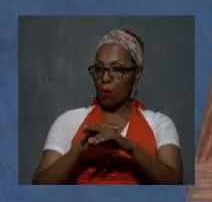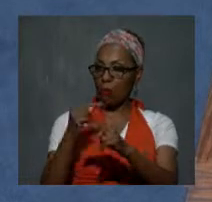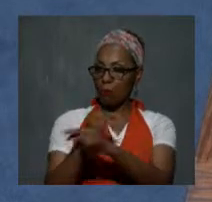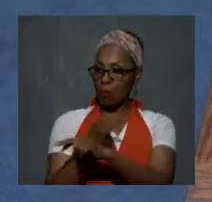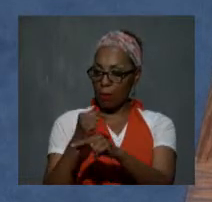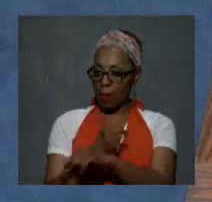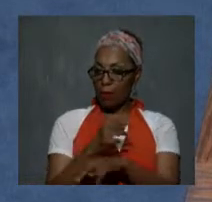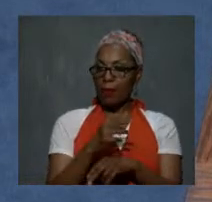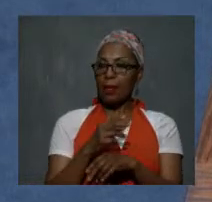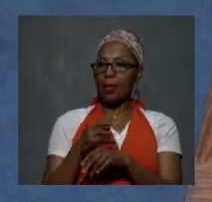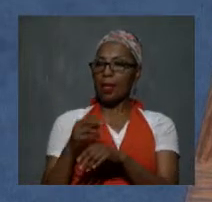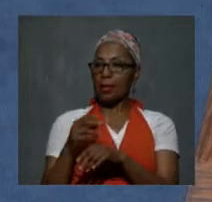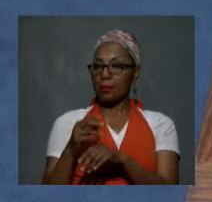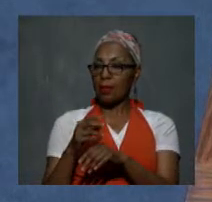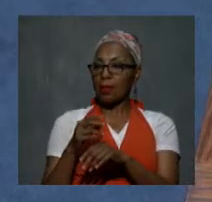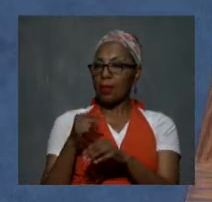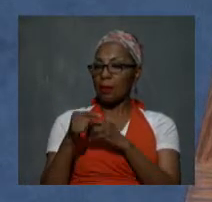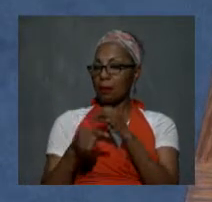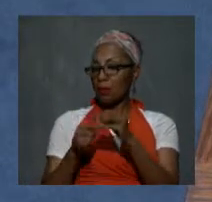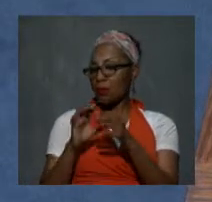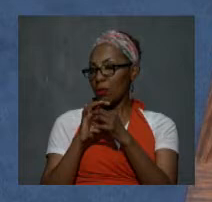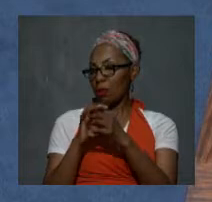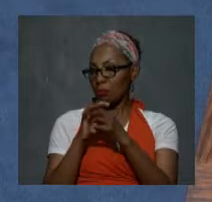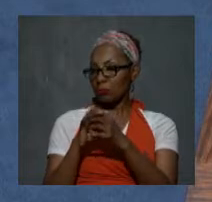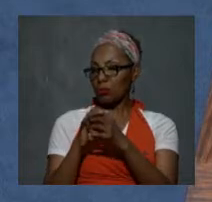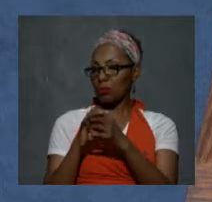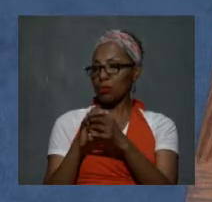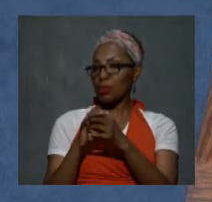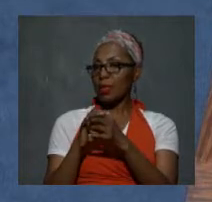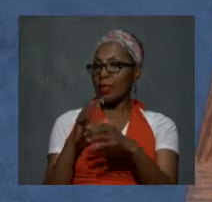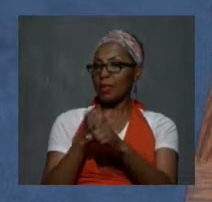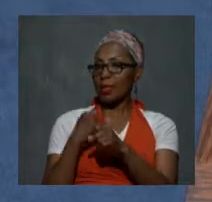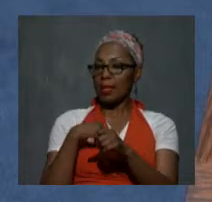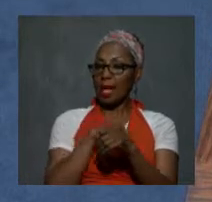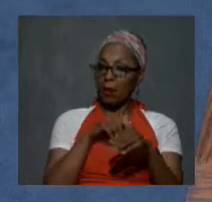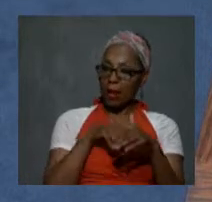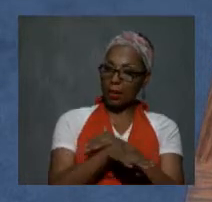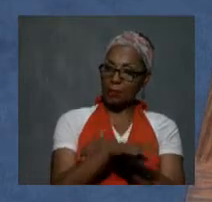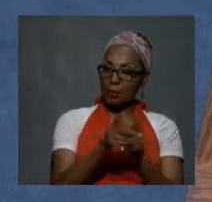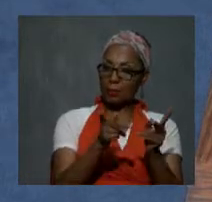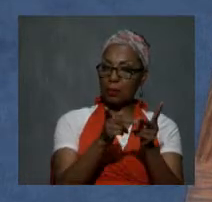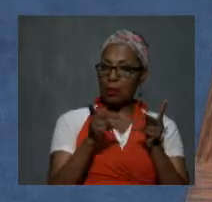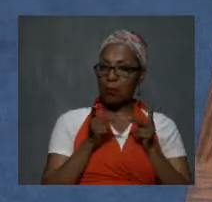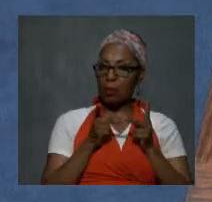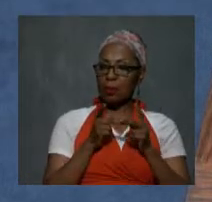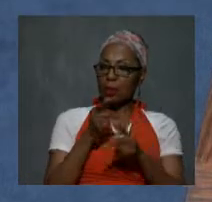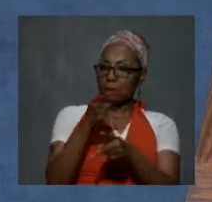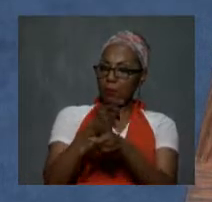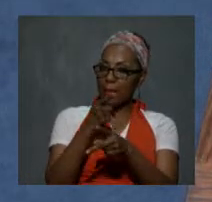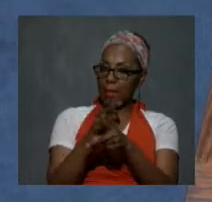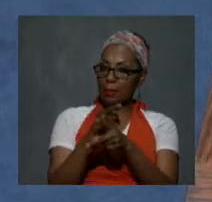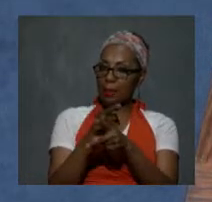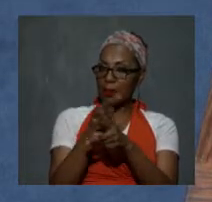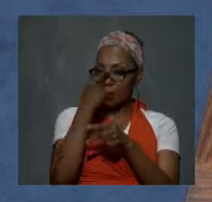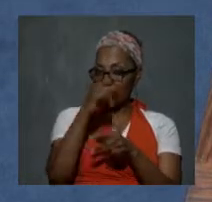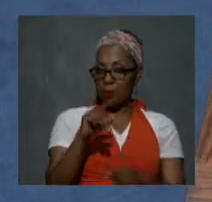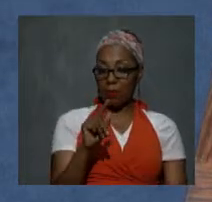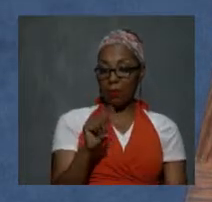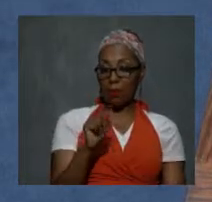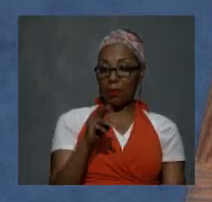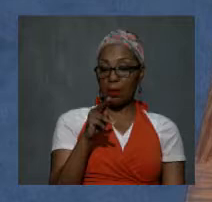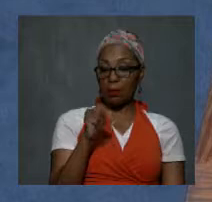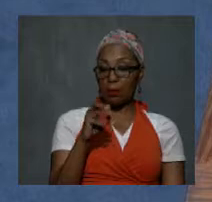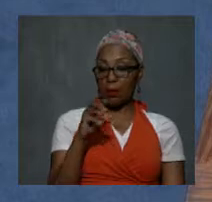and in relation to getting our access point maintained there for the turnout. So we